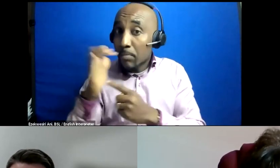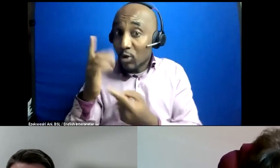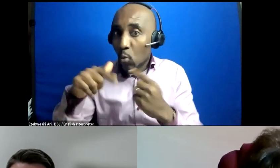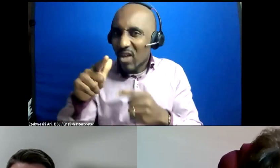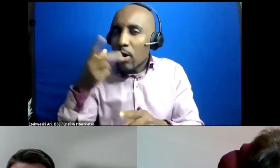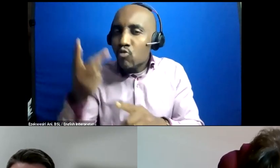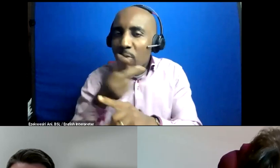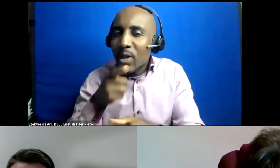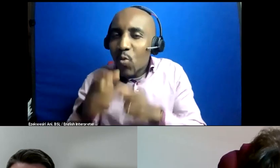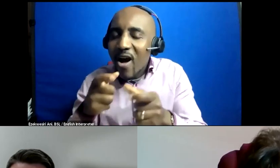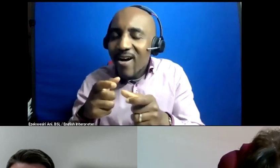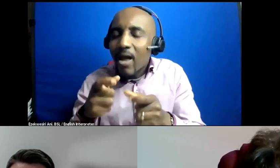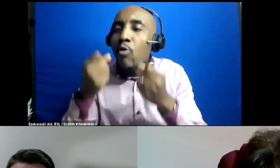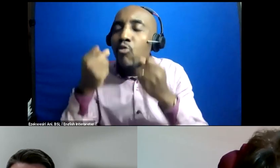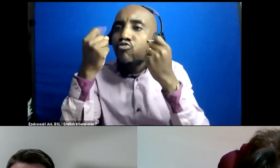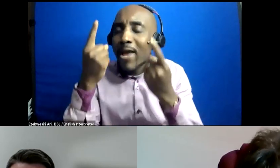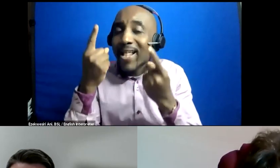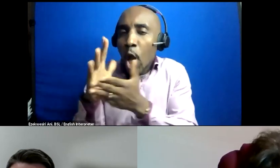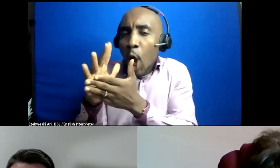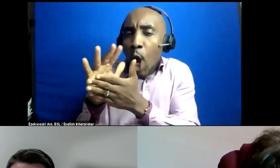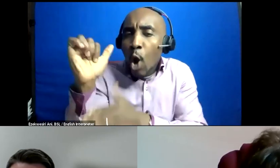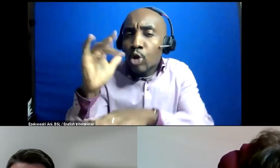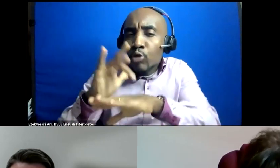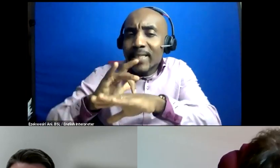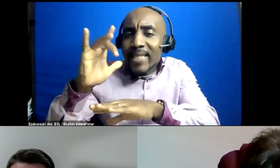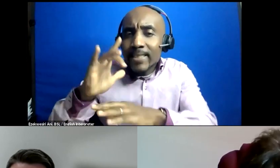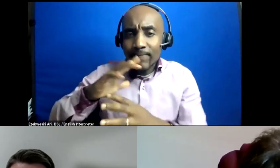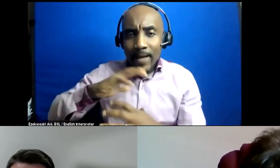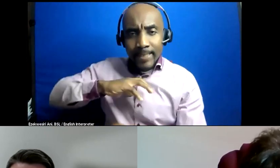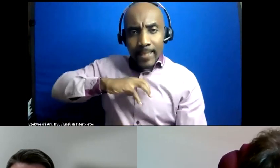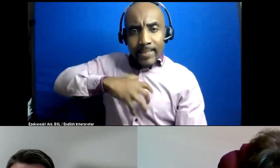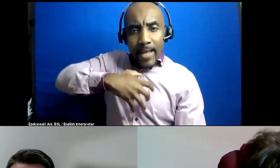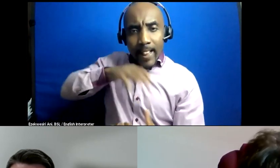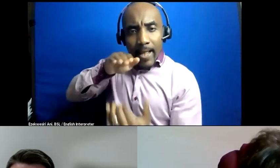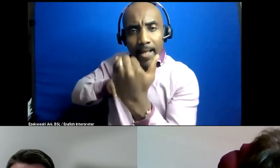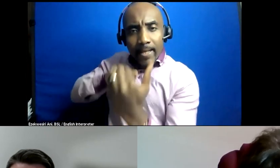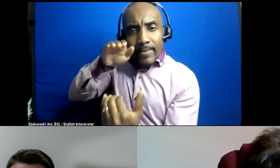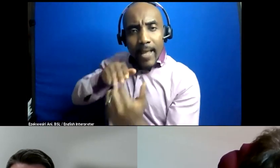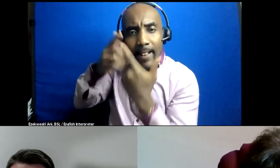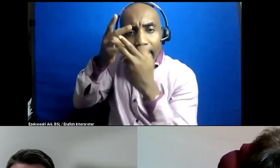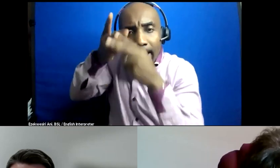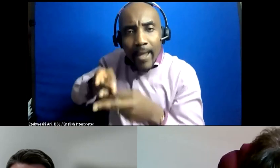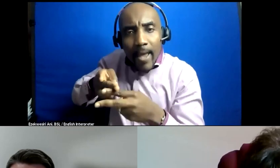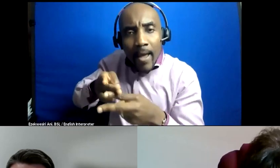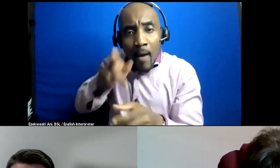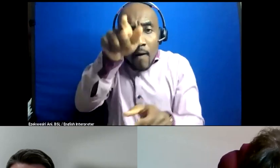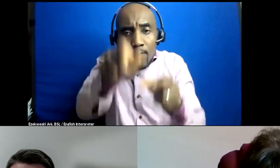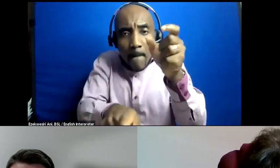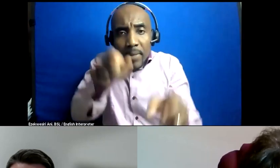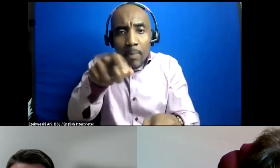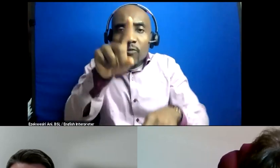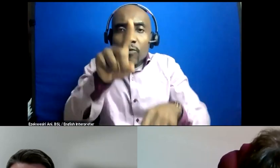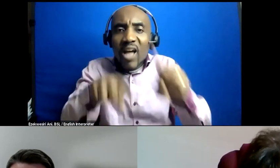that culturally sensitive and tailored care is vital when caring for individuals from diverse